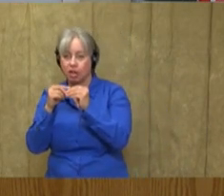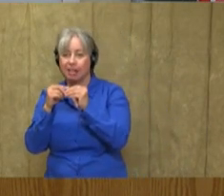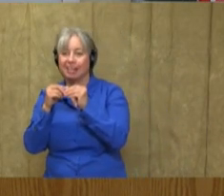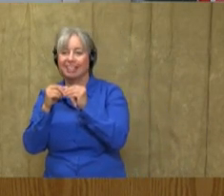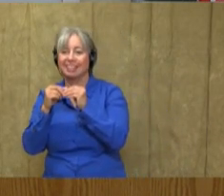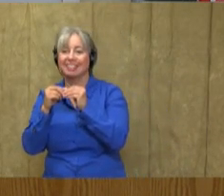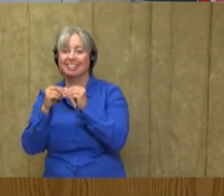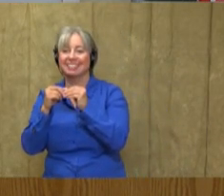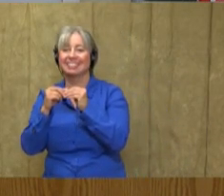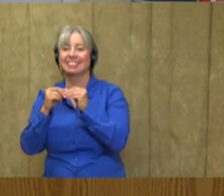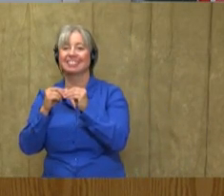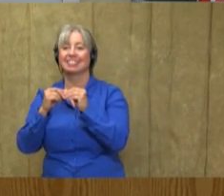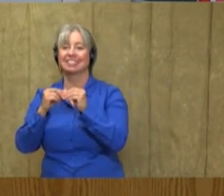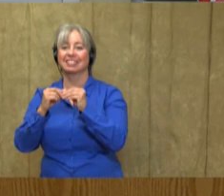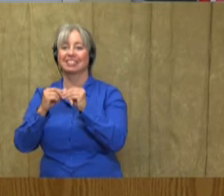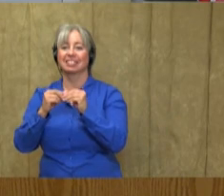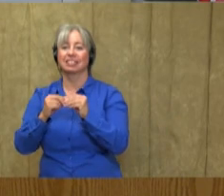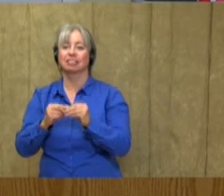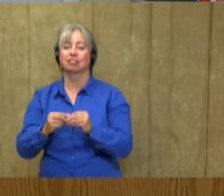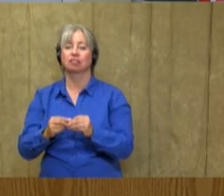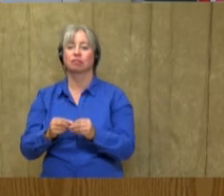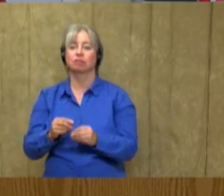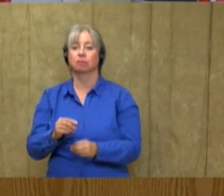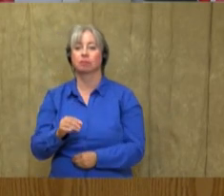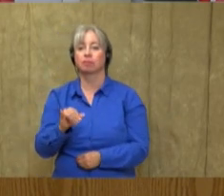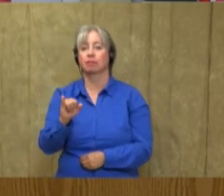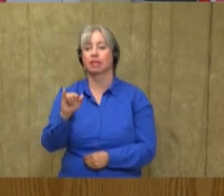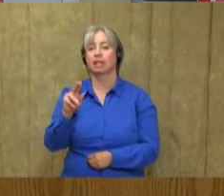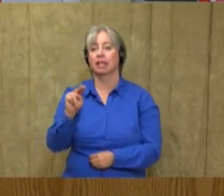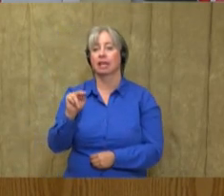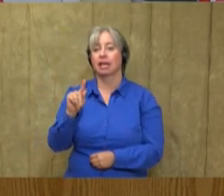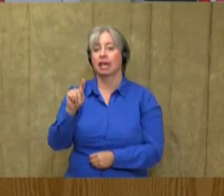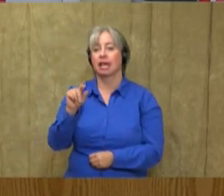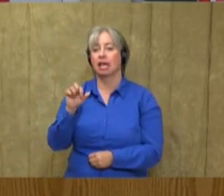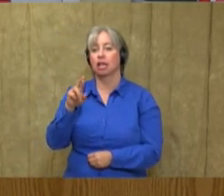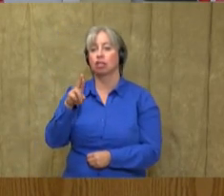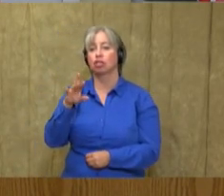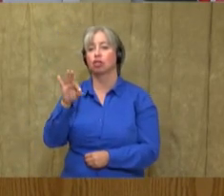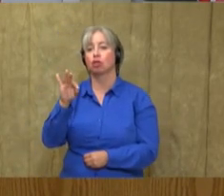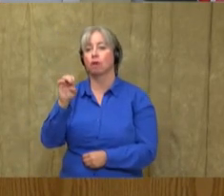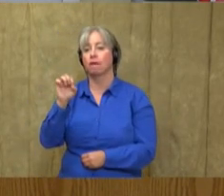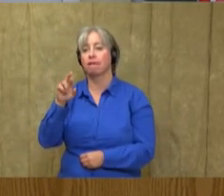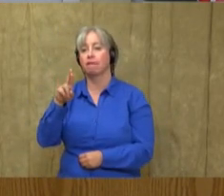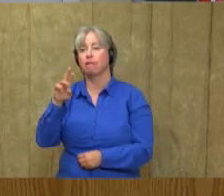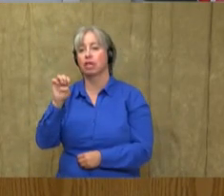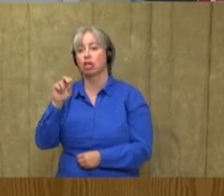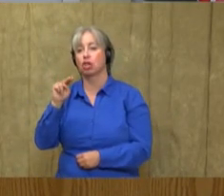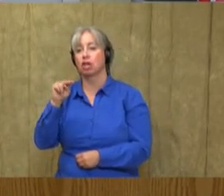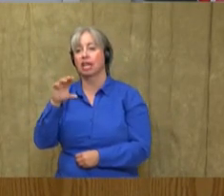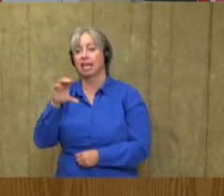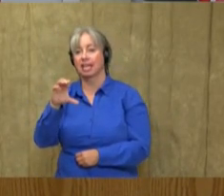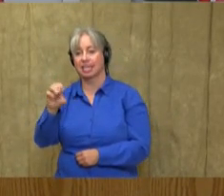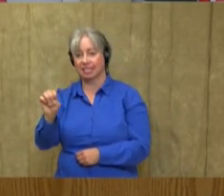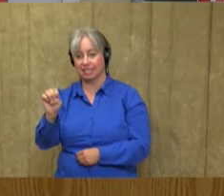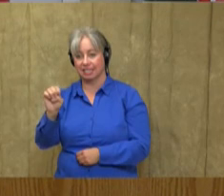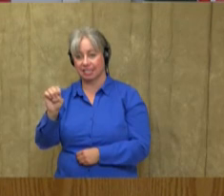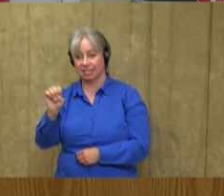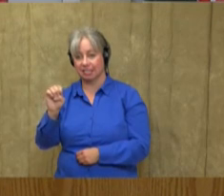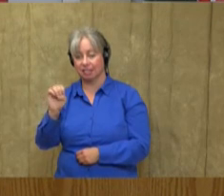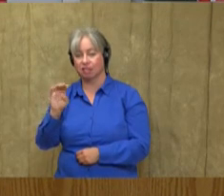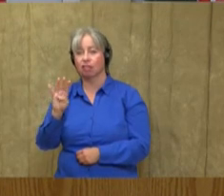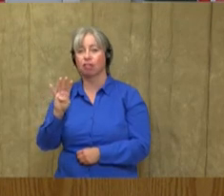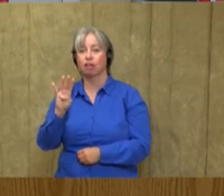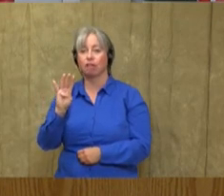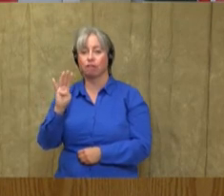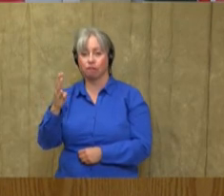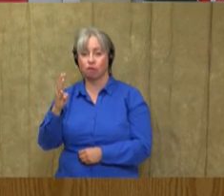my hunters or people who shoot at a shooting range will go, yes, I know what she's talking about. Our fourth wave